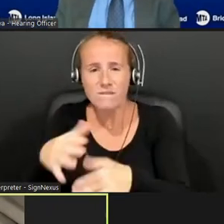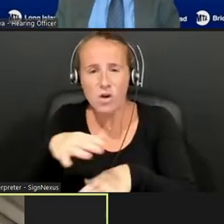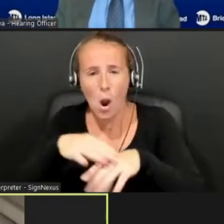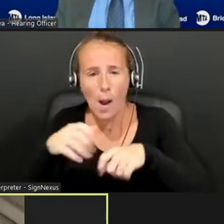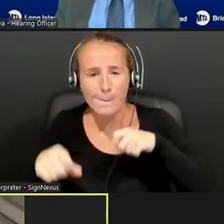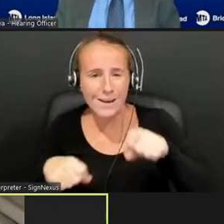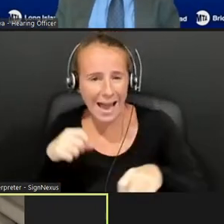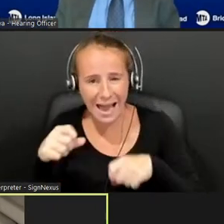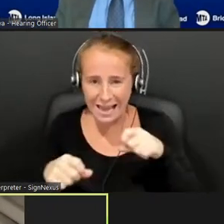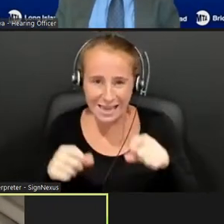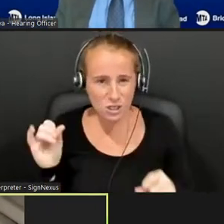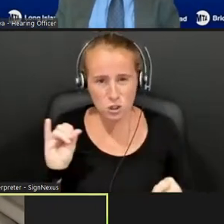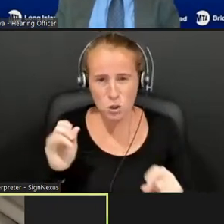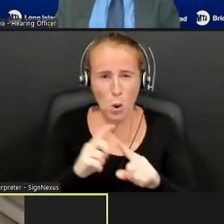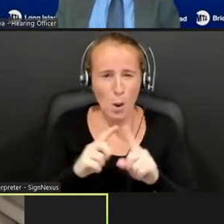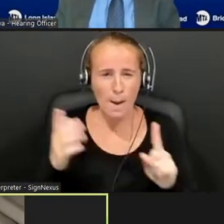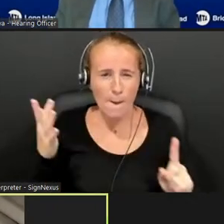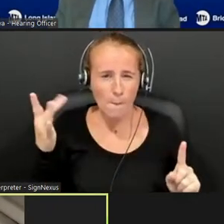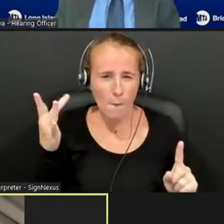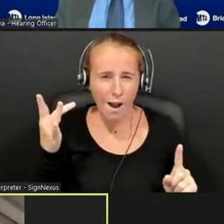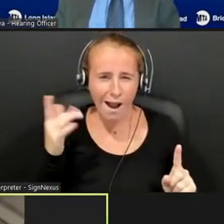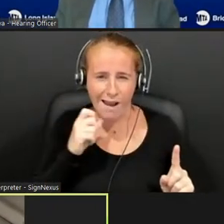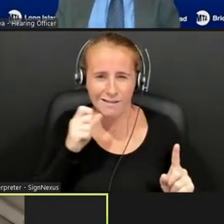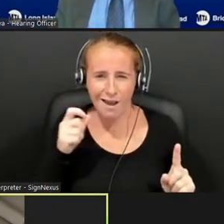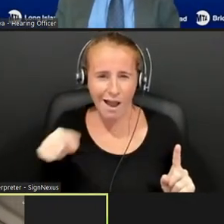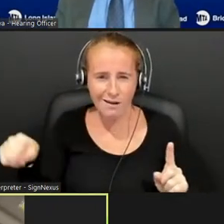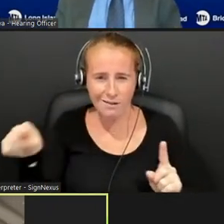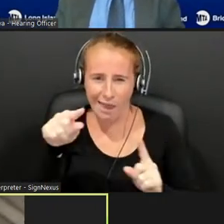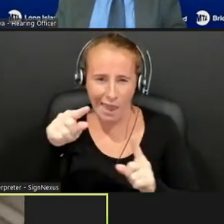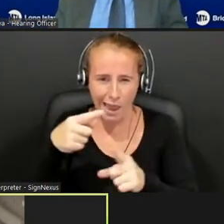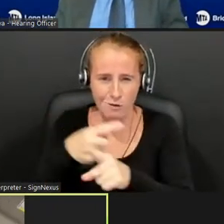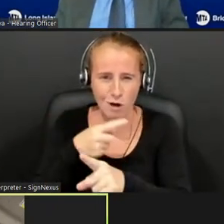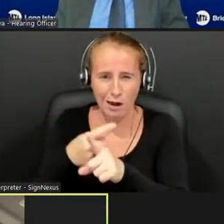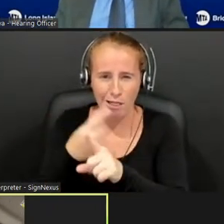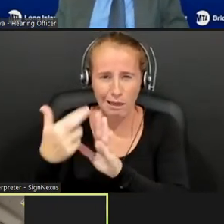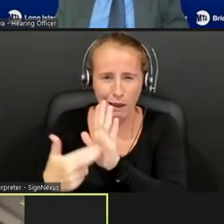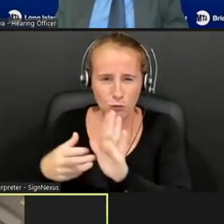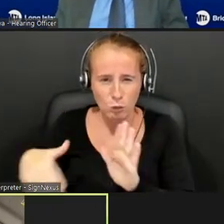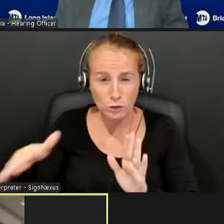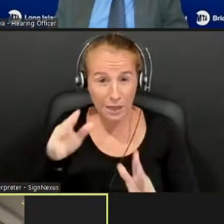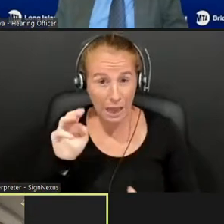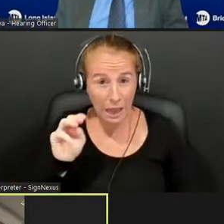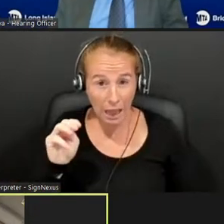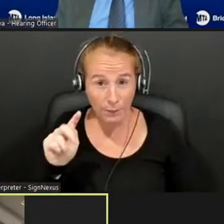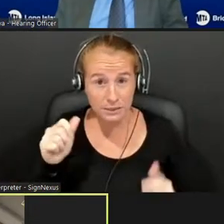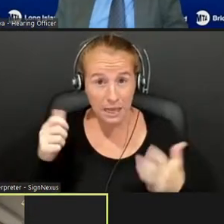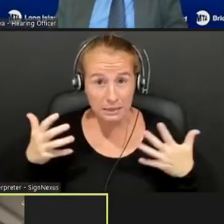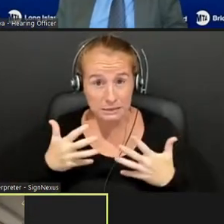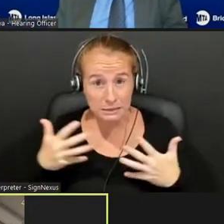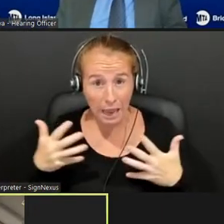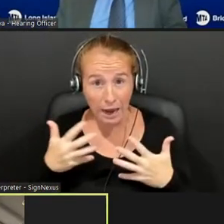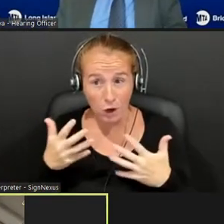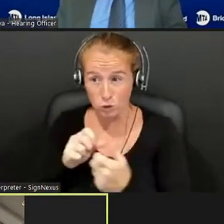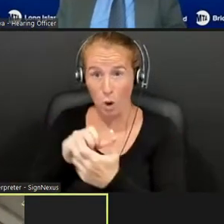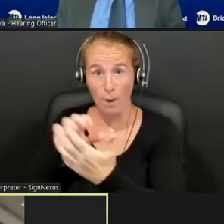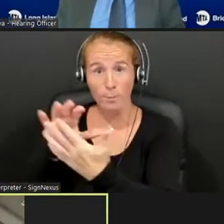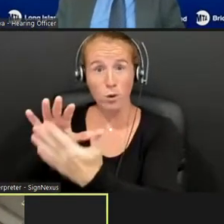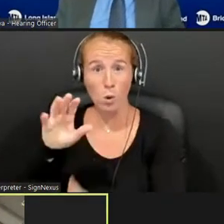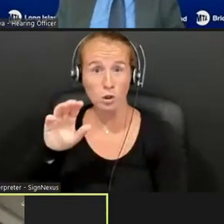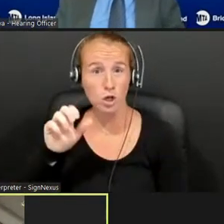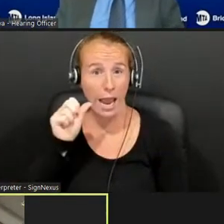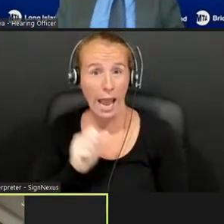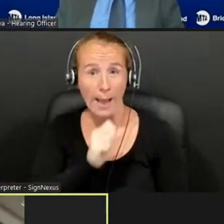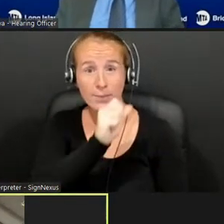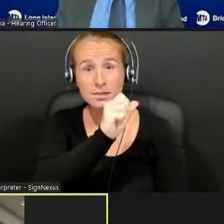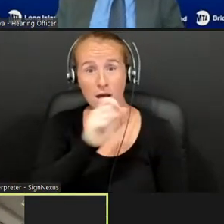like why are they not being regulated is MTA too scared to take a big company like Amazon we are the